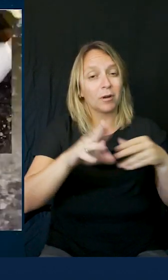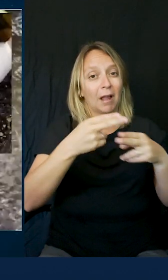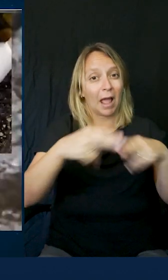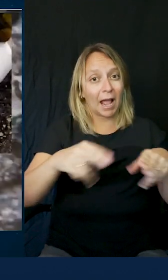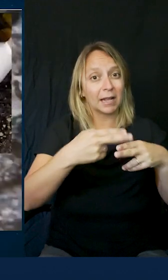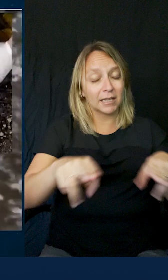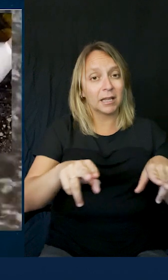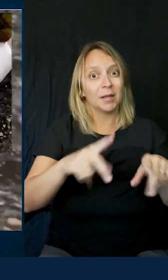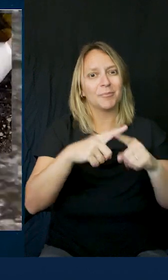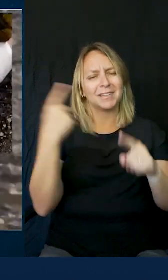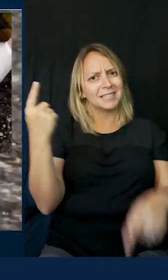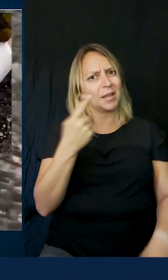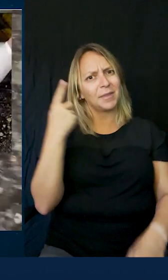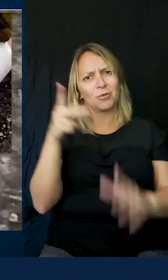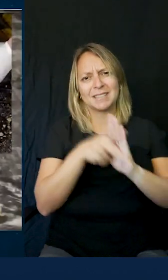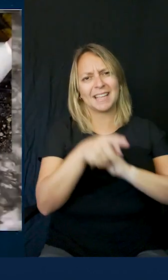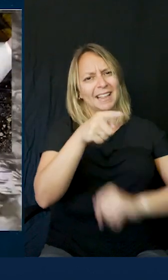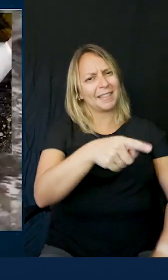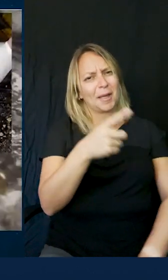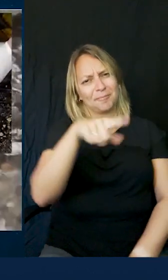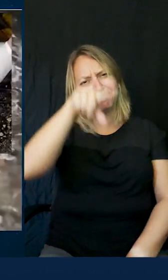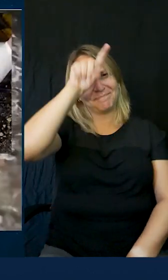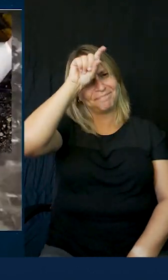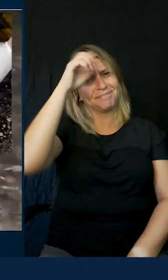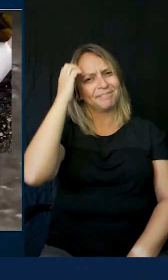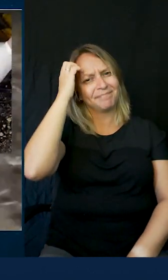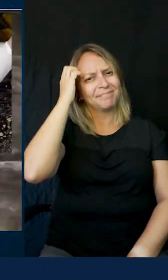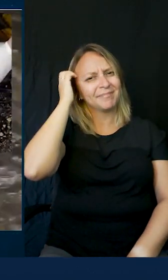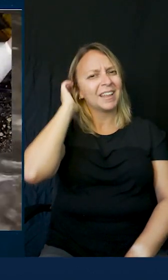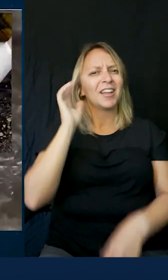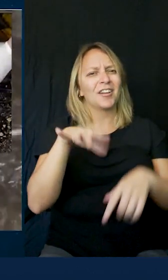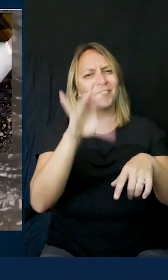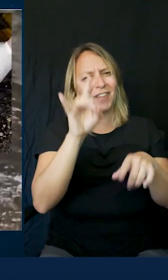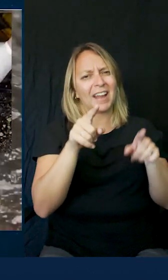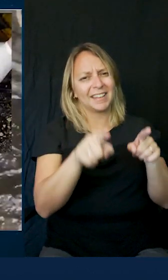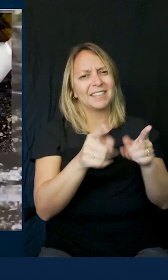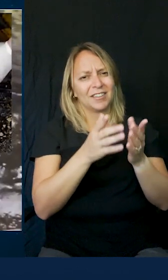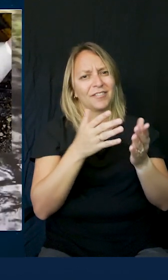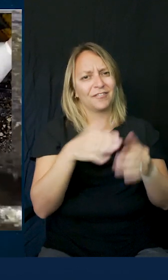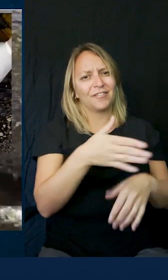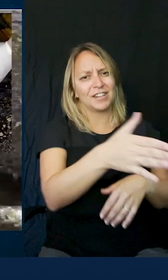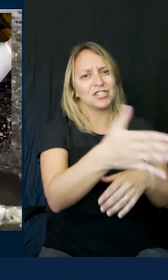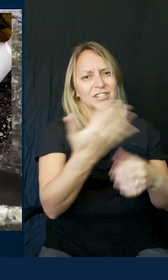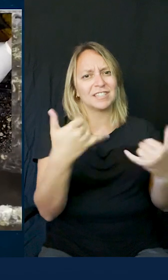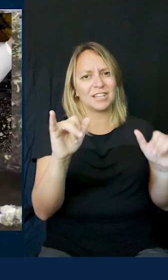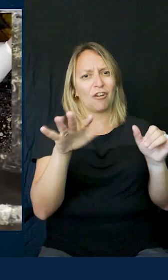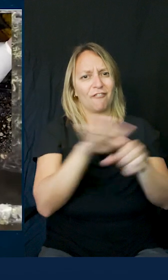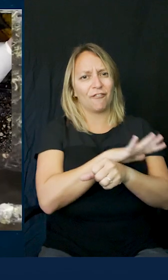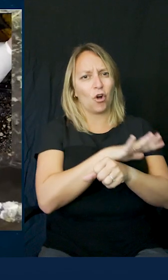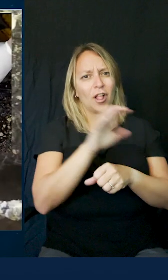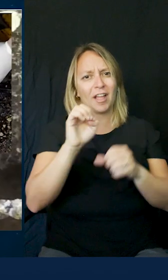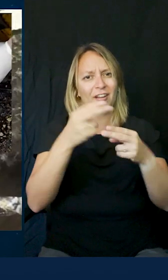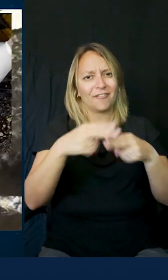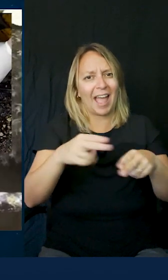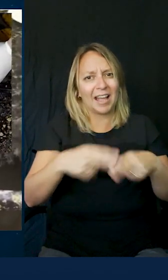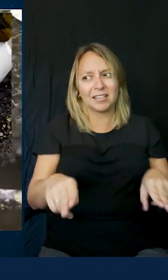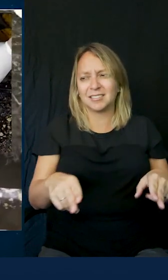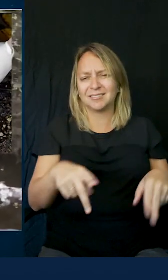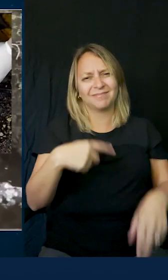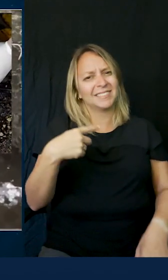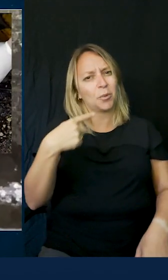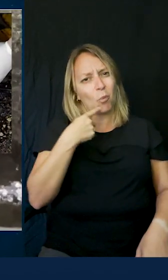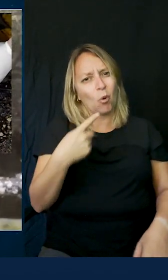they were able to spawn. So researchers were finding them full of eggs. And of course, this is very disappointing after all this effort had